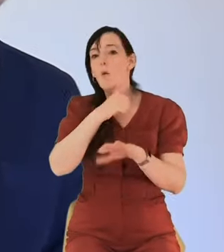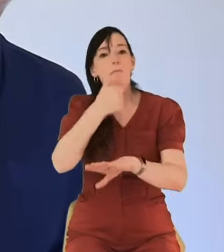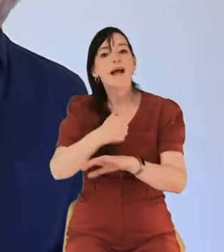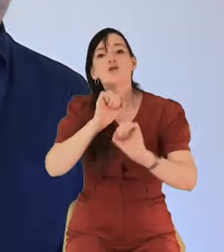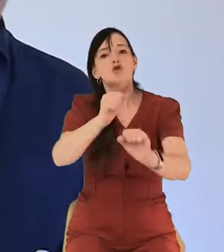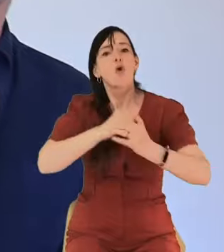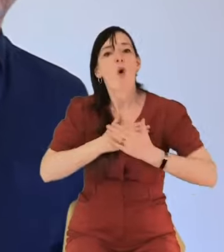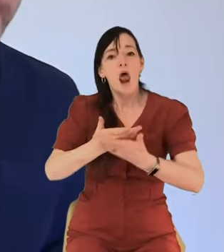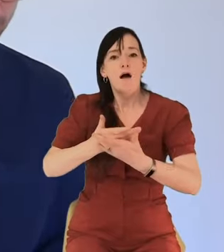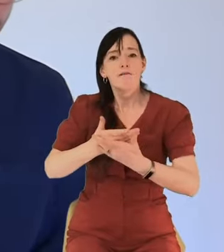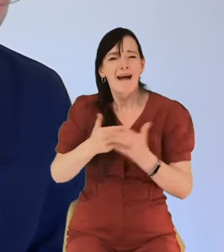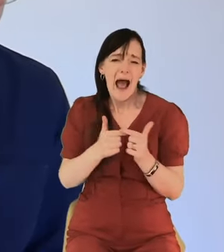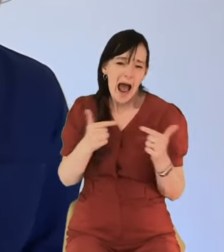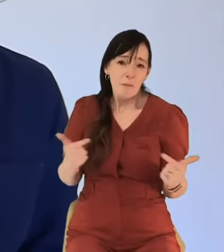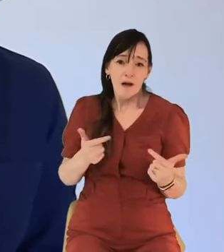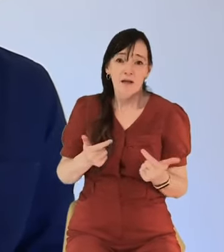love for you.